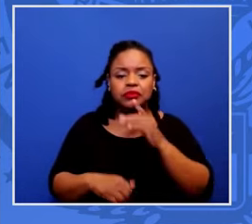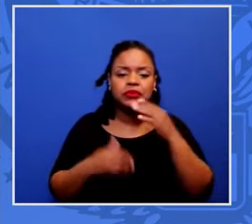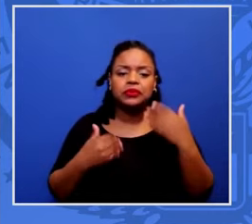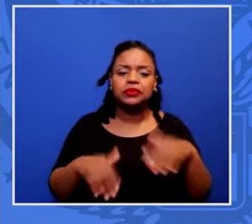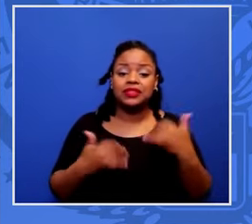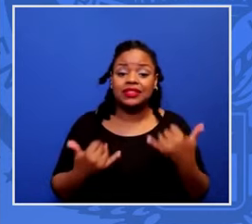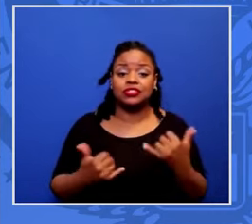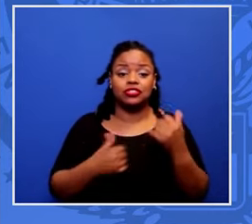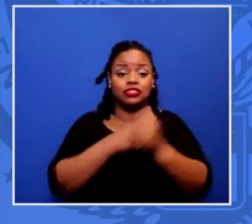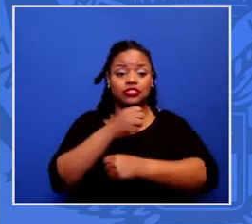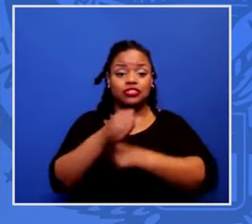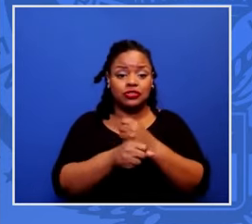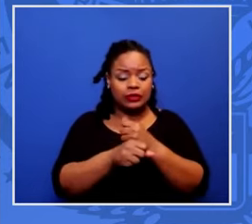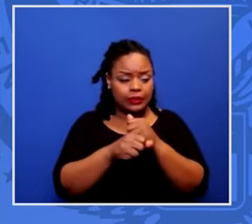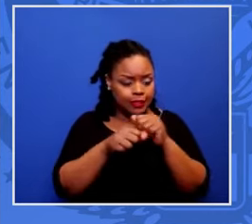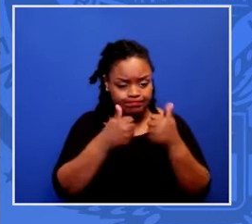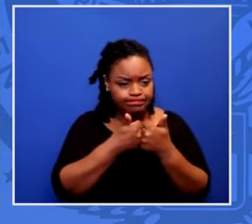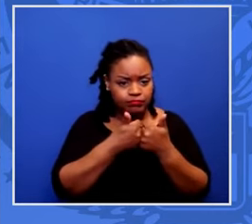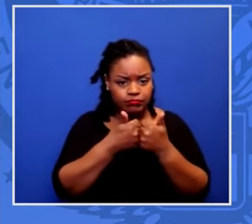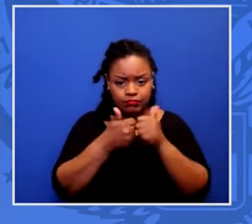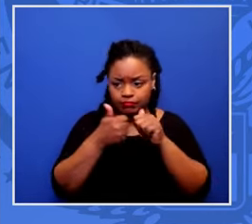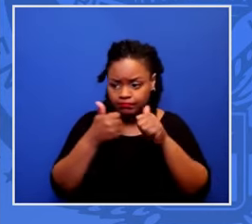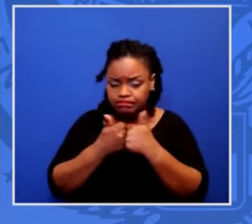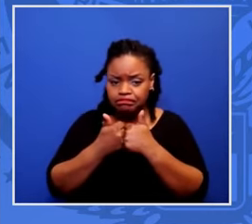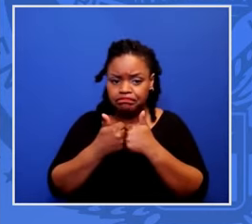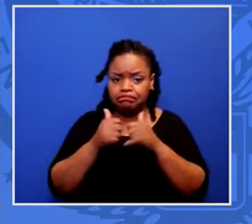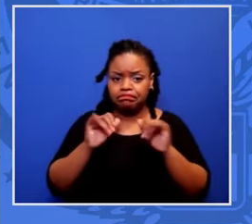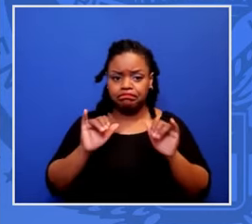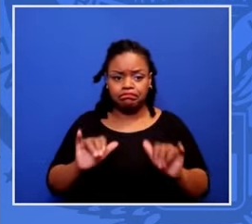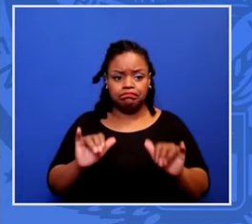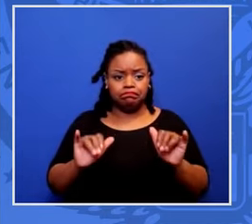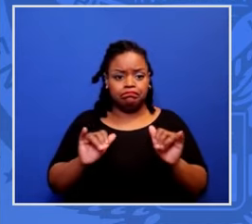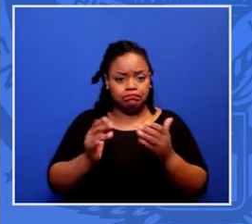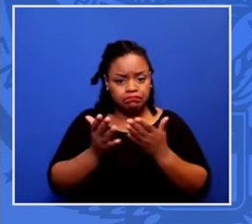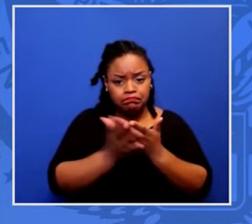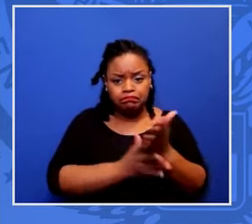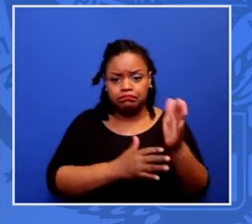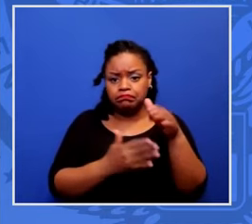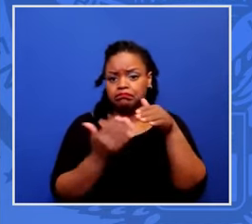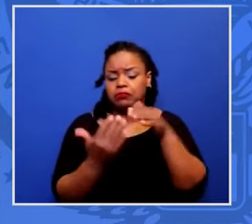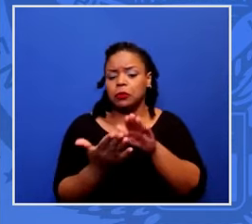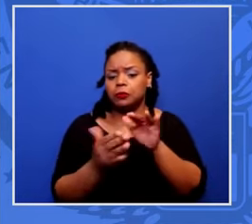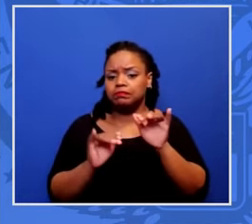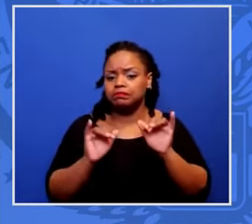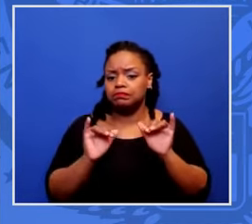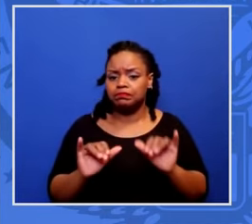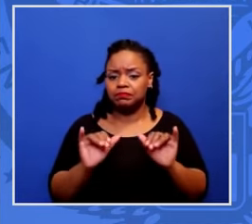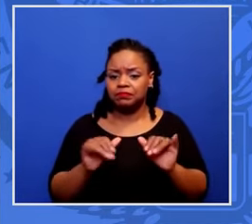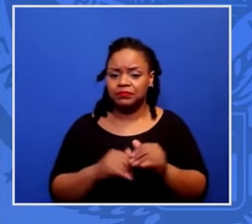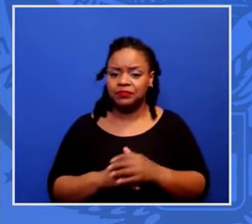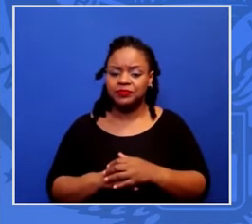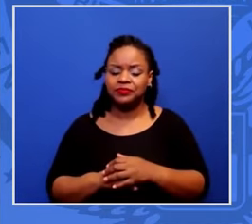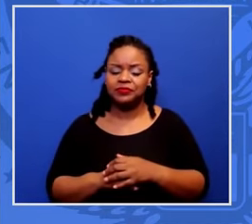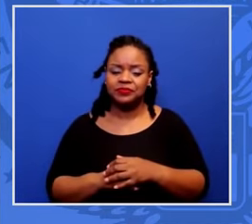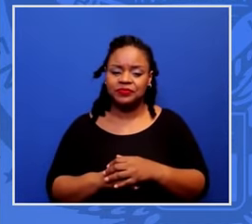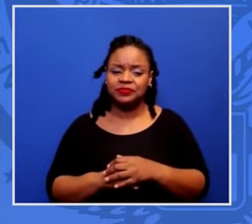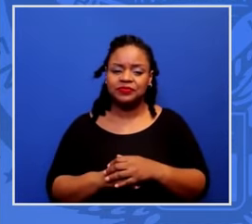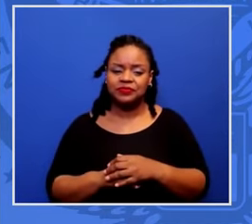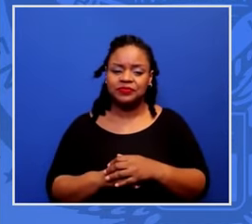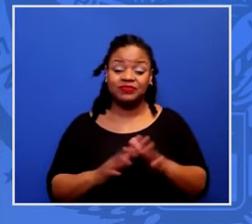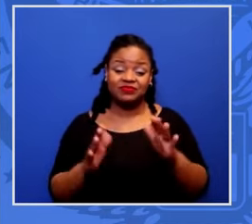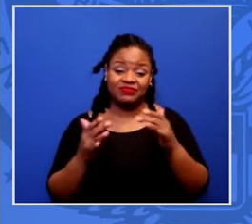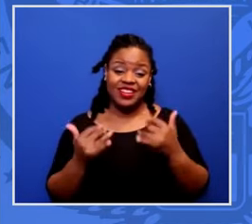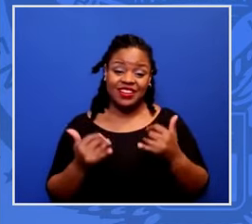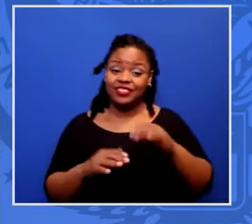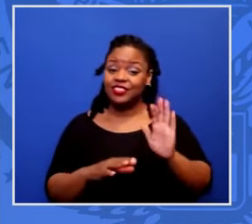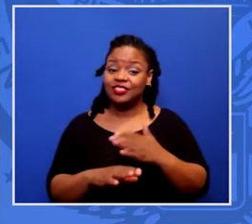on. So this next song is for Mackenzie and all of our unshakable teachers that continue